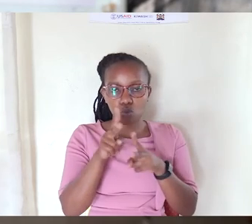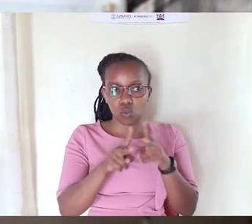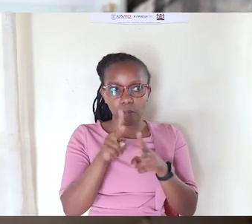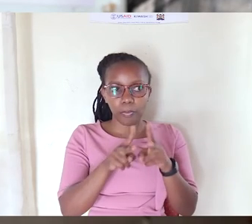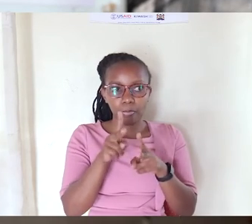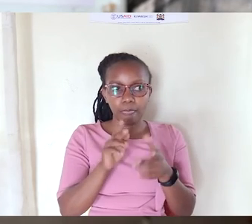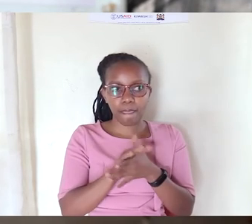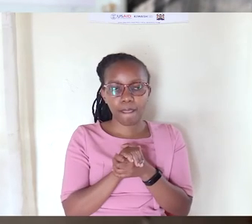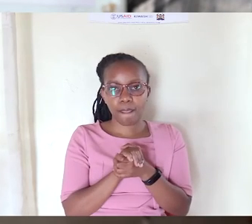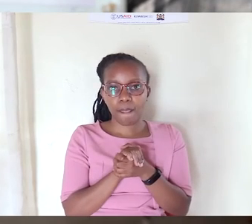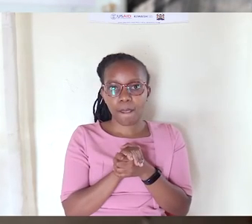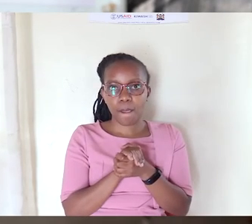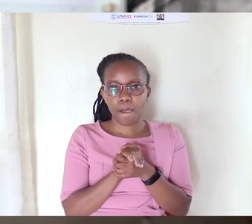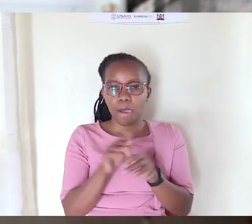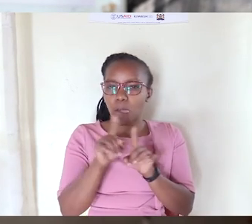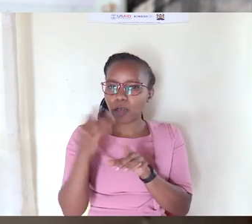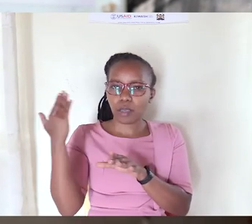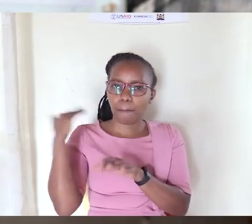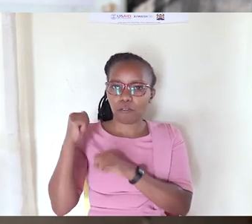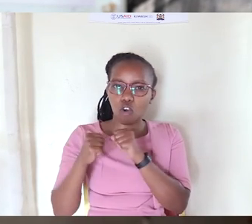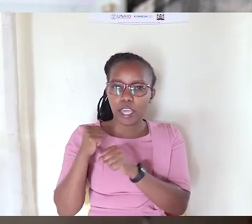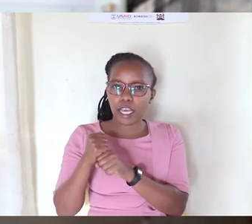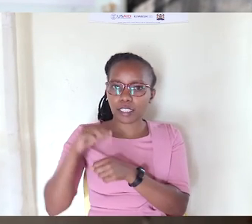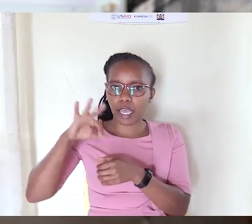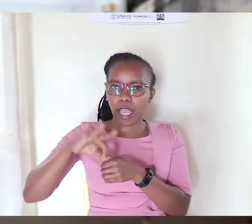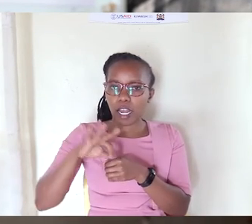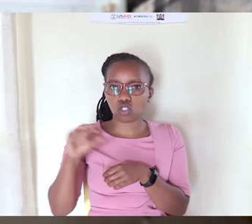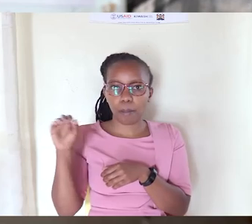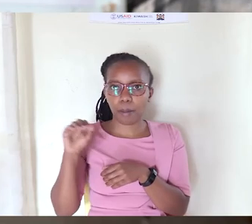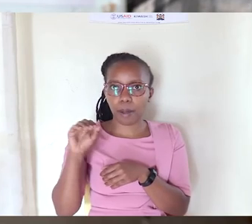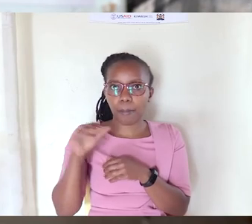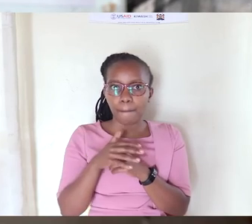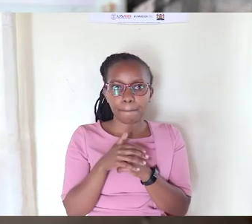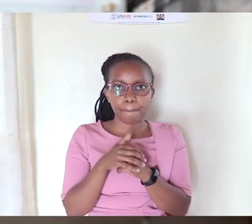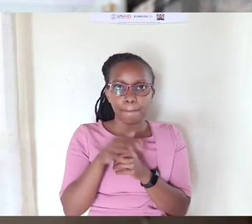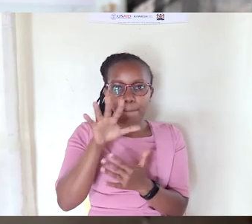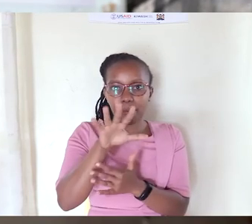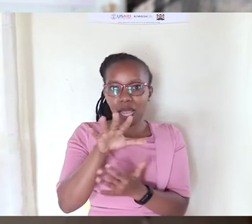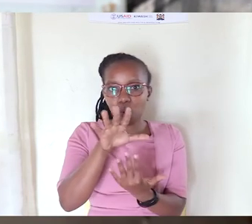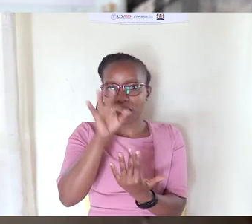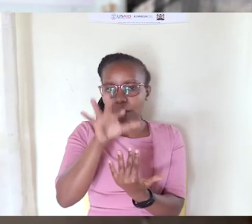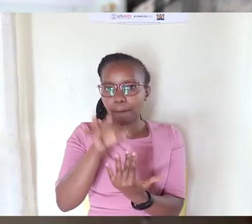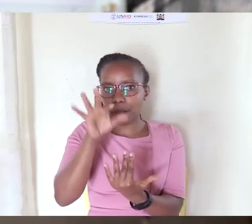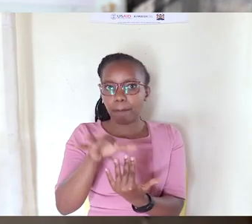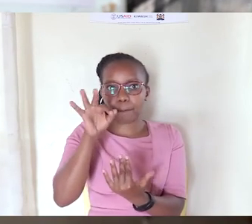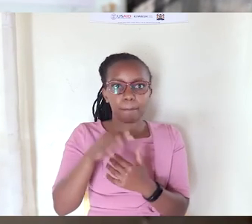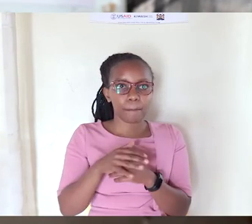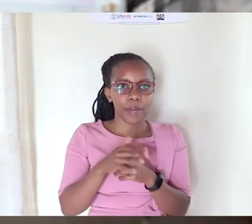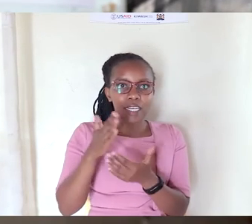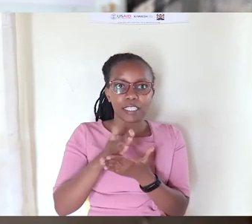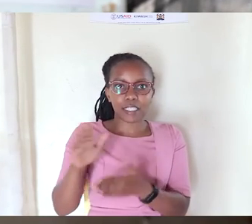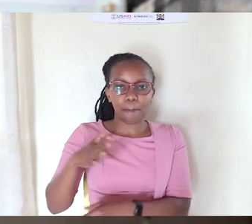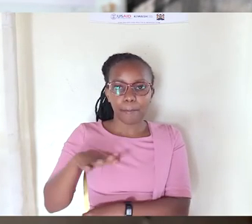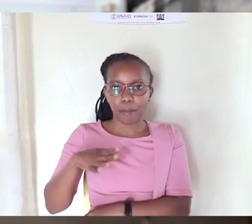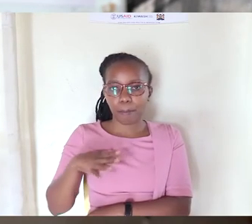2022 does not reflect as the other elections have. So I will single out some of the people